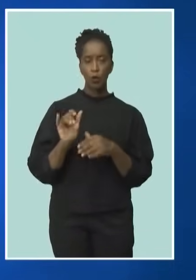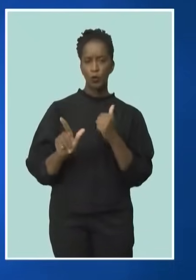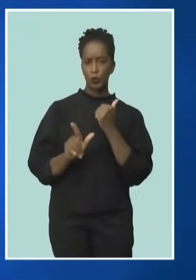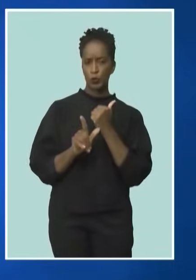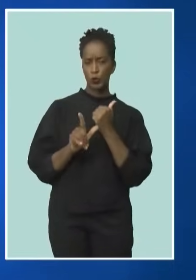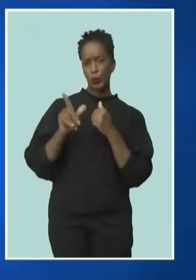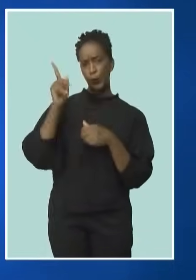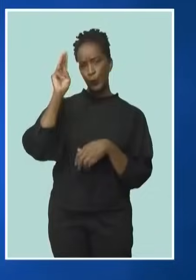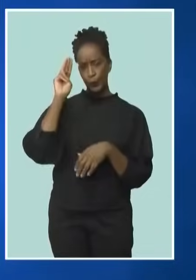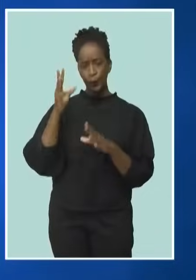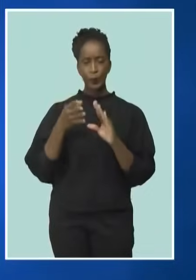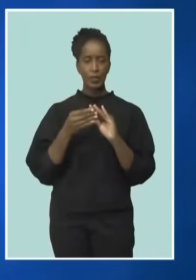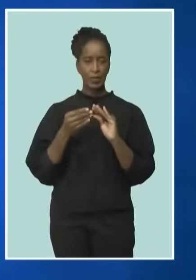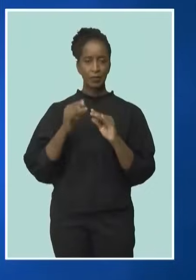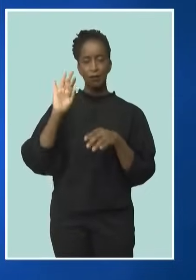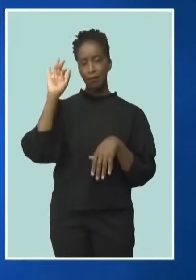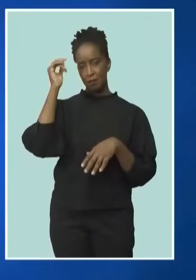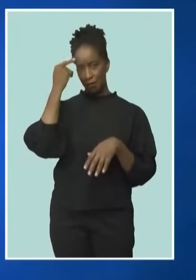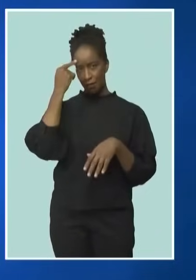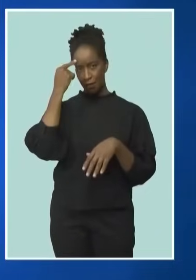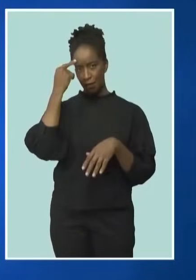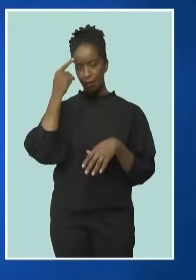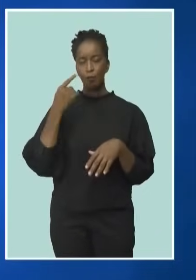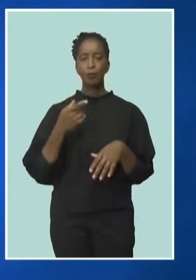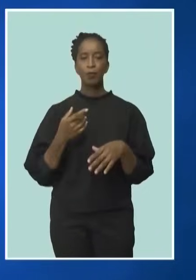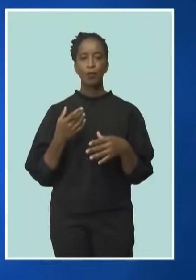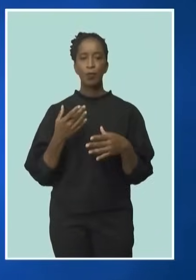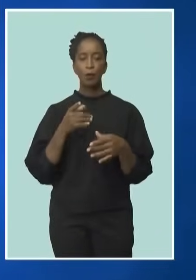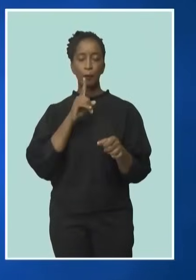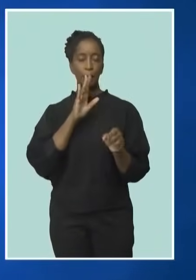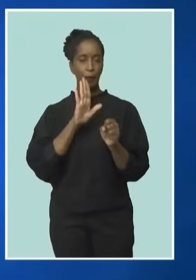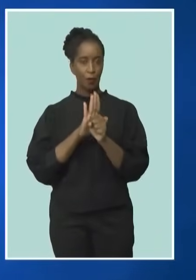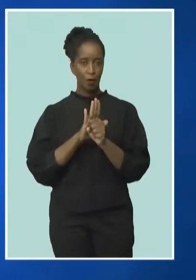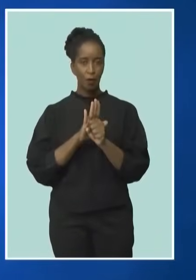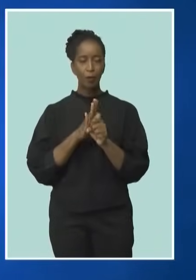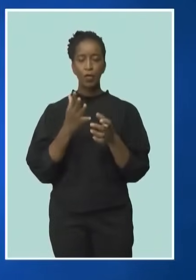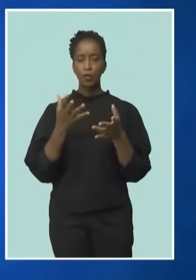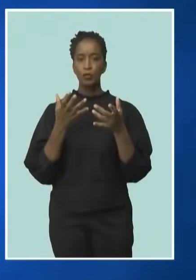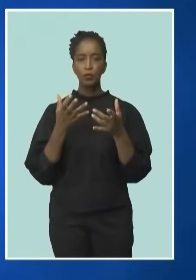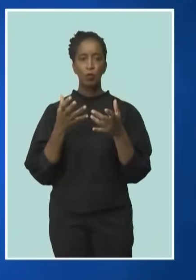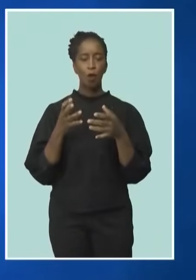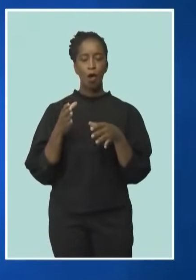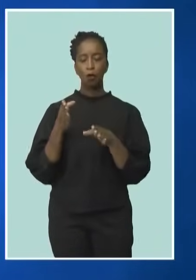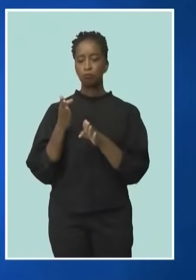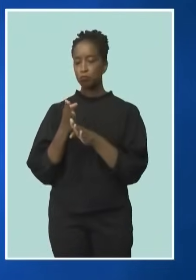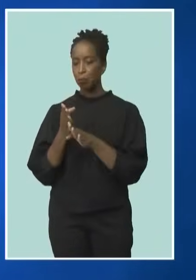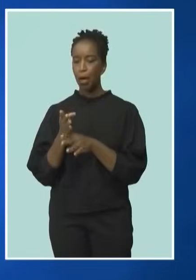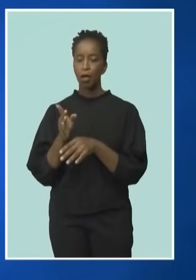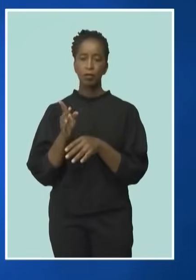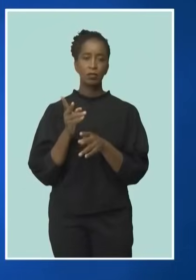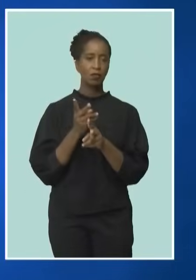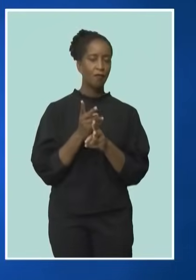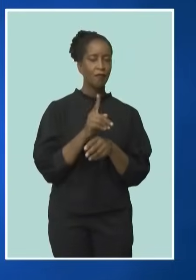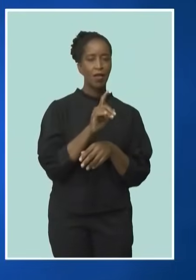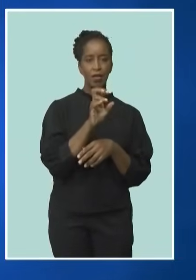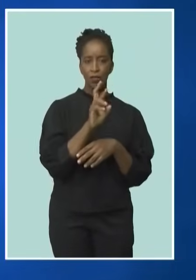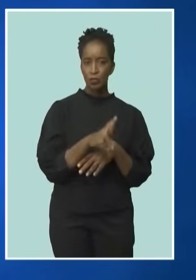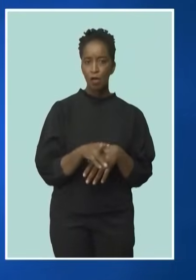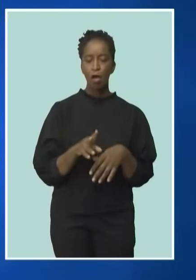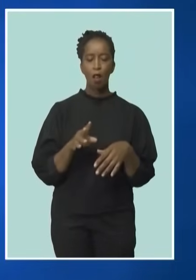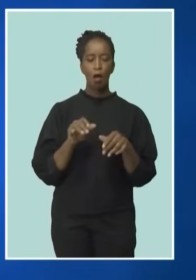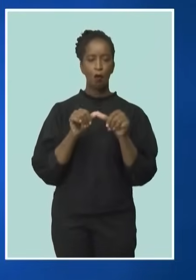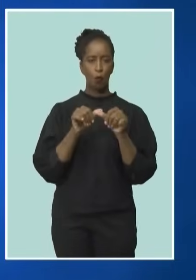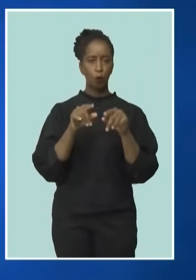government is committed to the transitioning of the transport sector in Barbados. Even down to us ensuring that the vehicles that